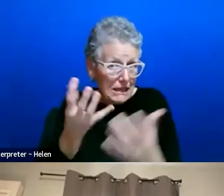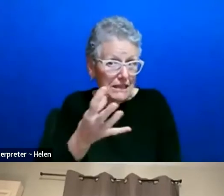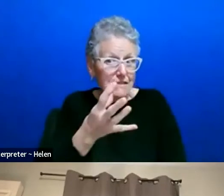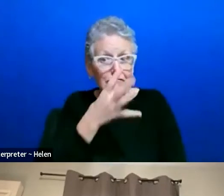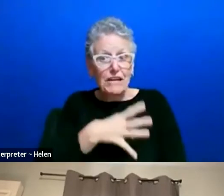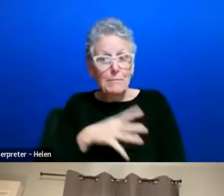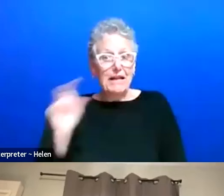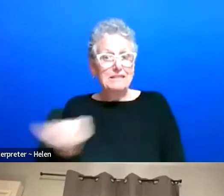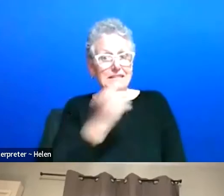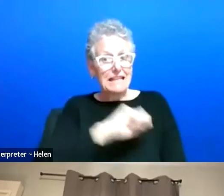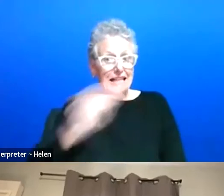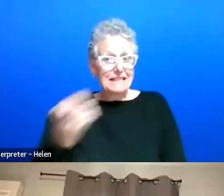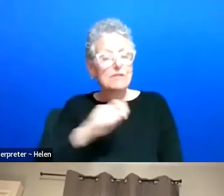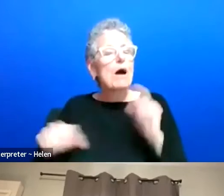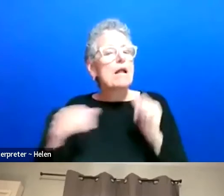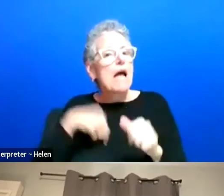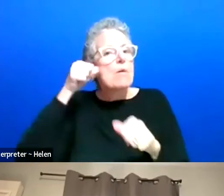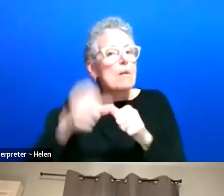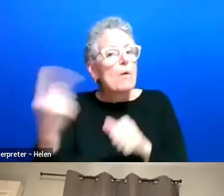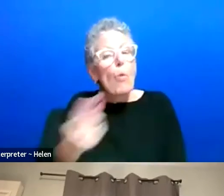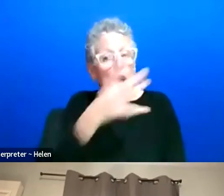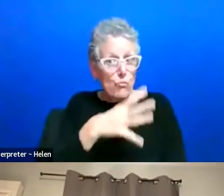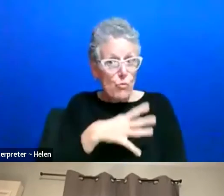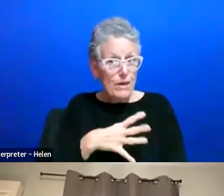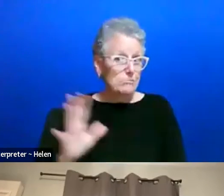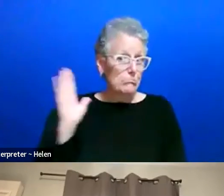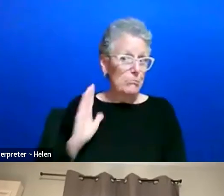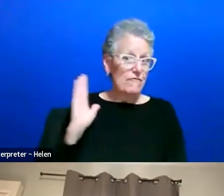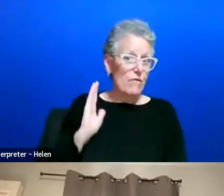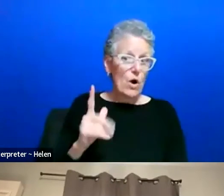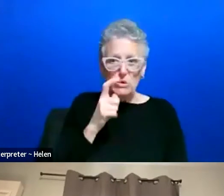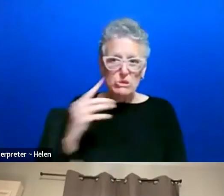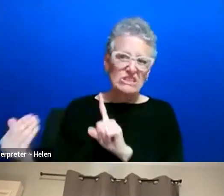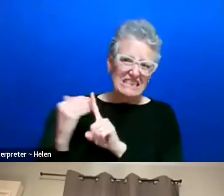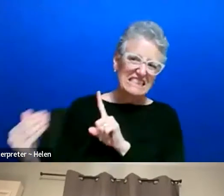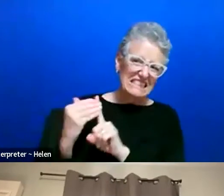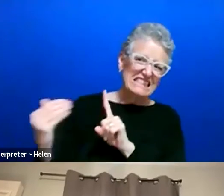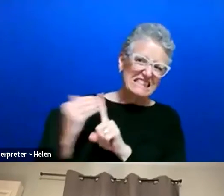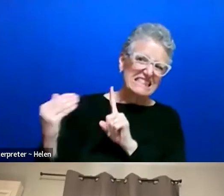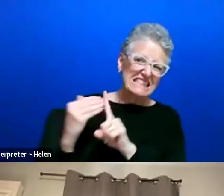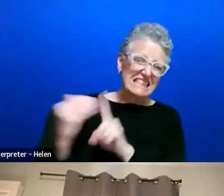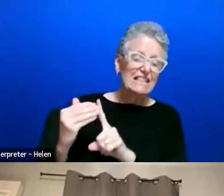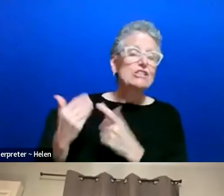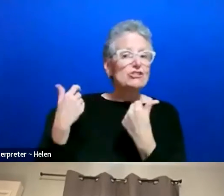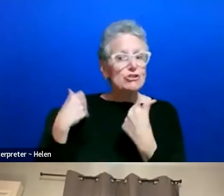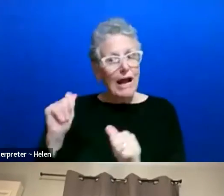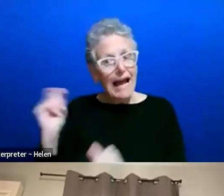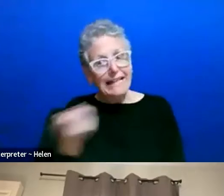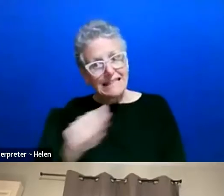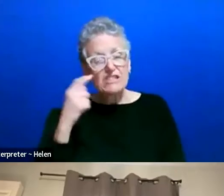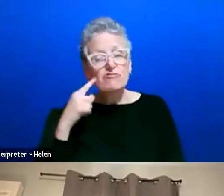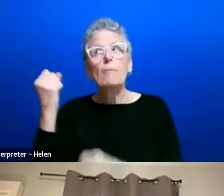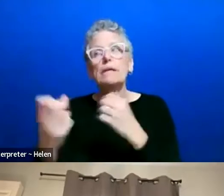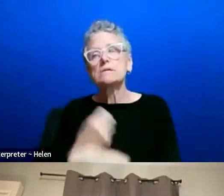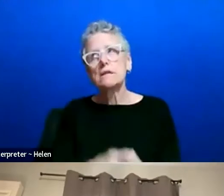I remember a woman, like, she hounded me to try tennis for years. I'm like, okay, fine, fine, I'll try